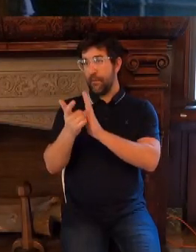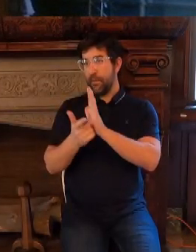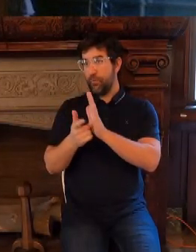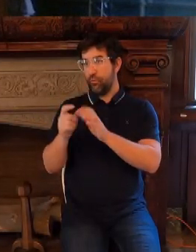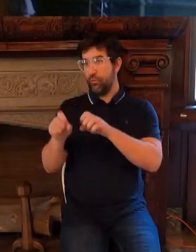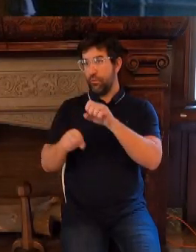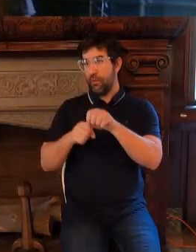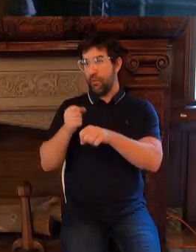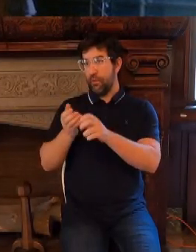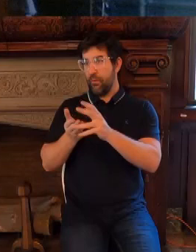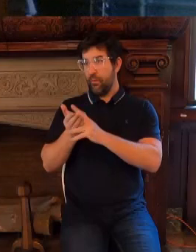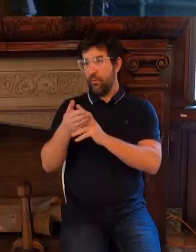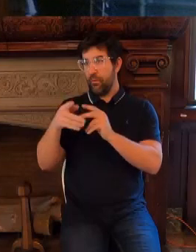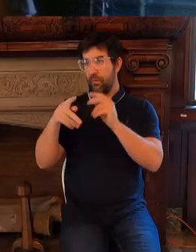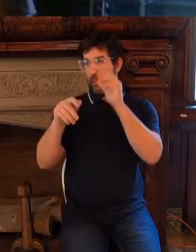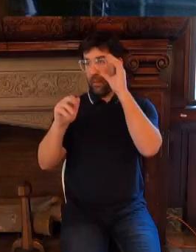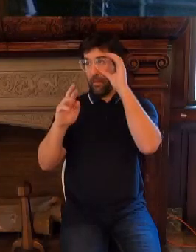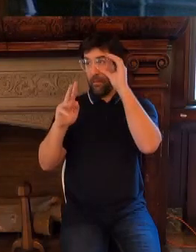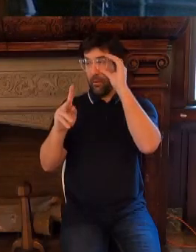ride a bicycle through the park.